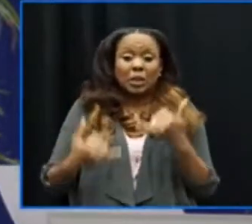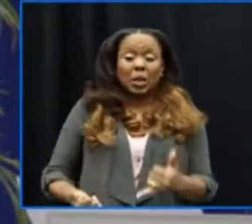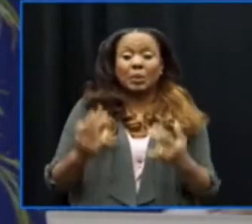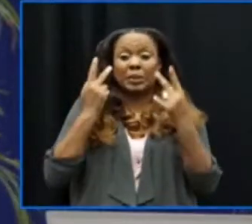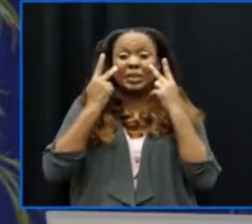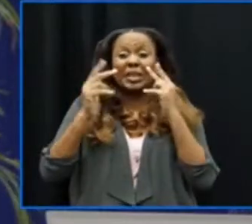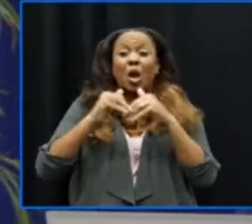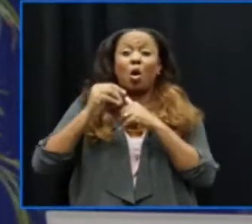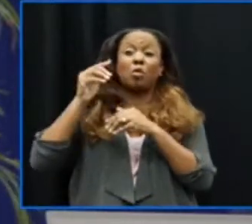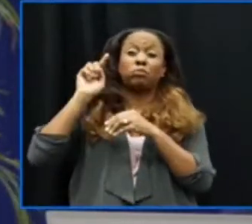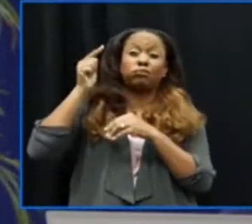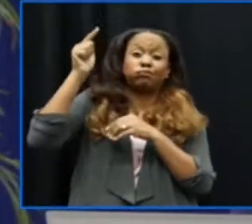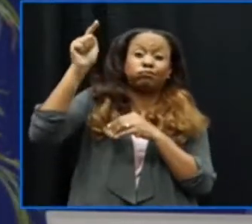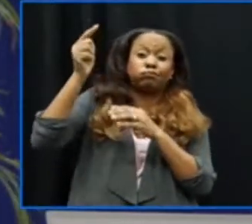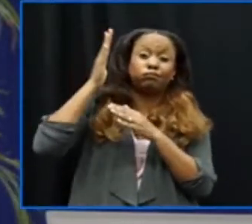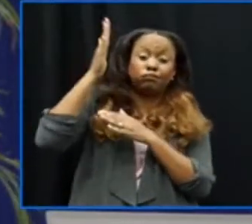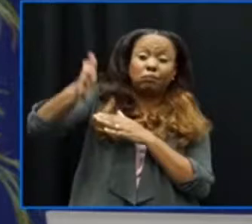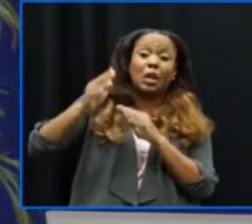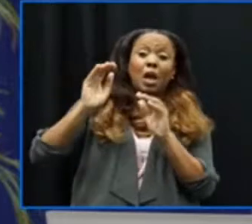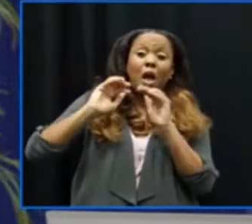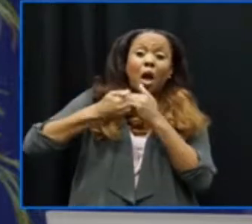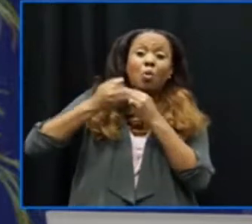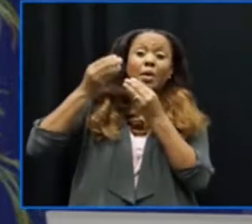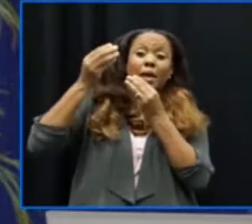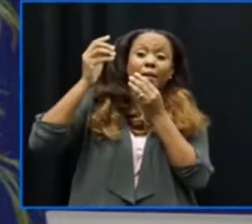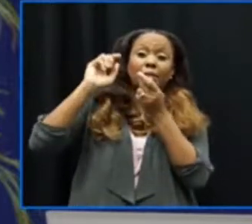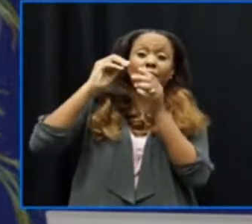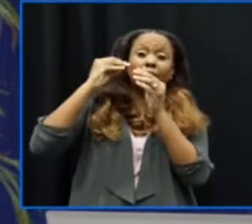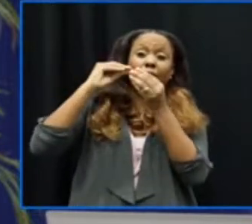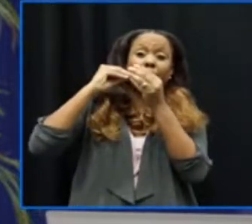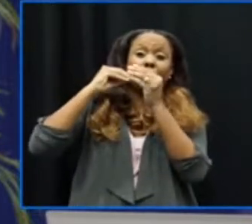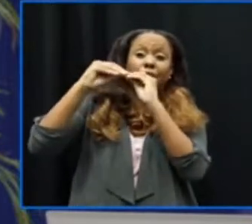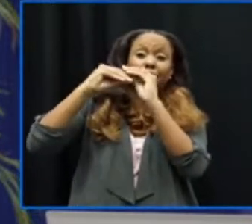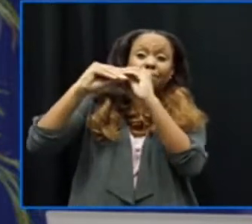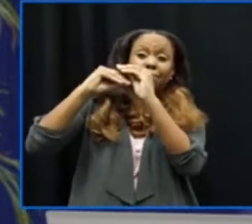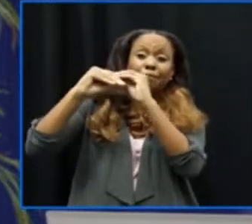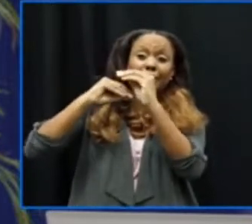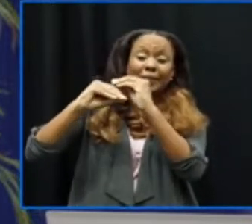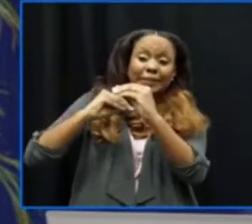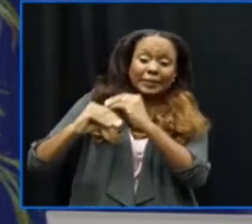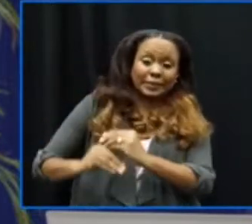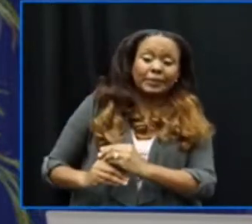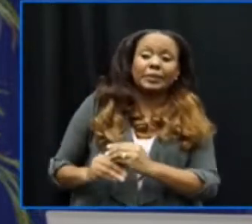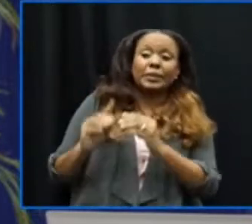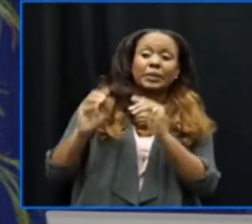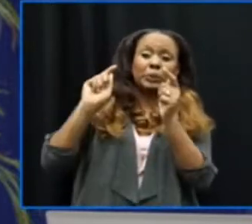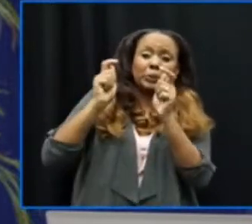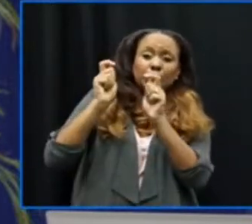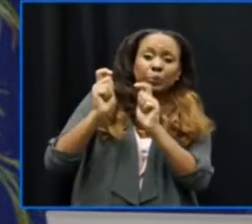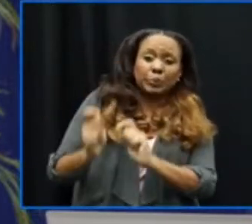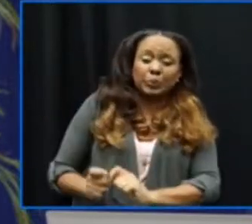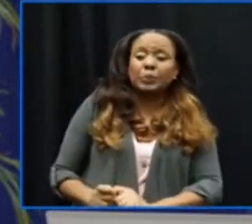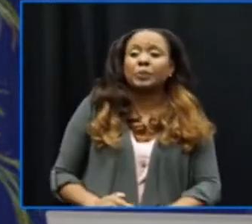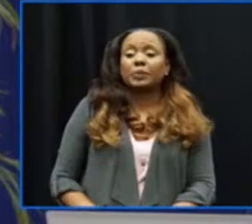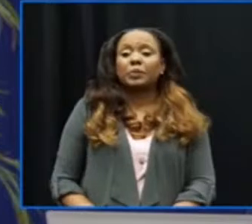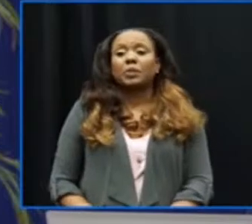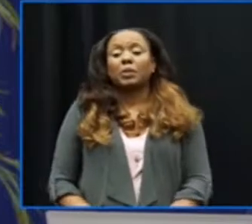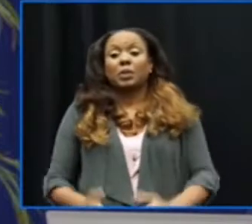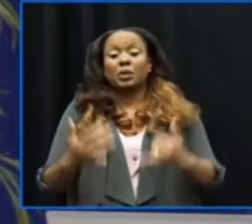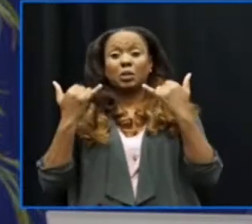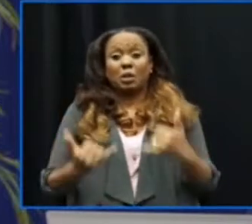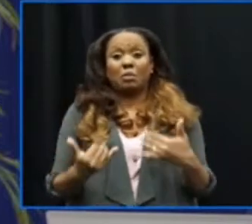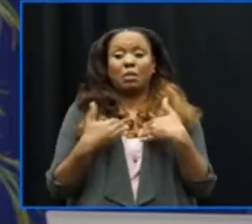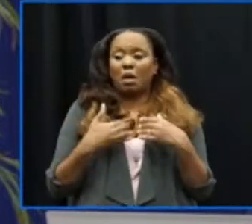message and the feedback we've had from all these groups we've spoken to, the desire to fix this. We have collectively a chance